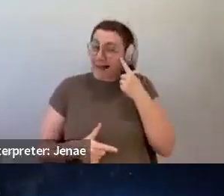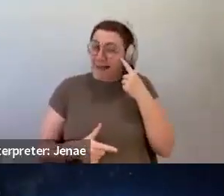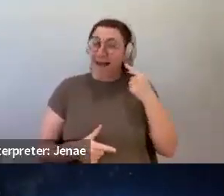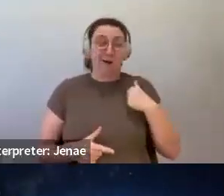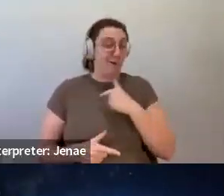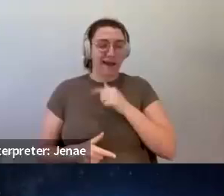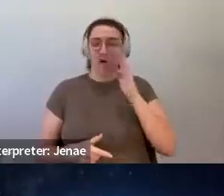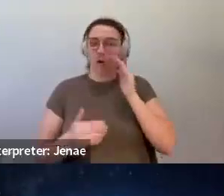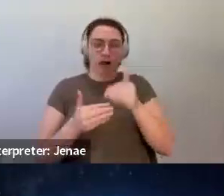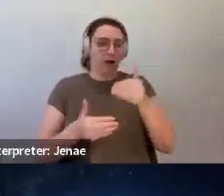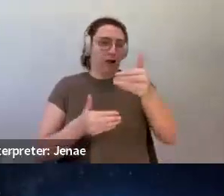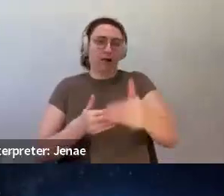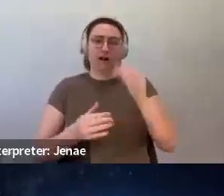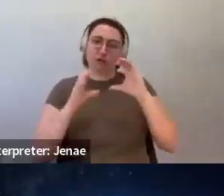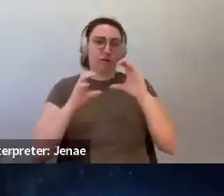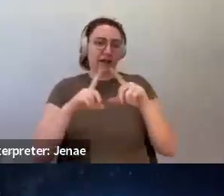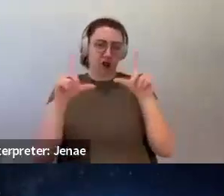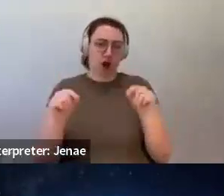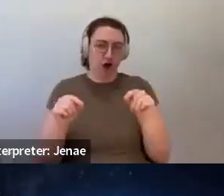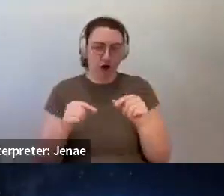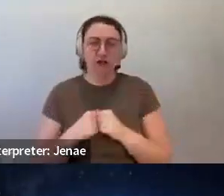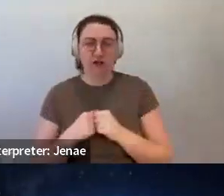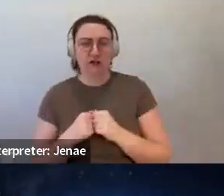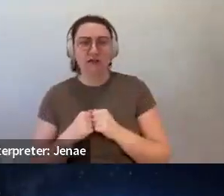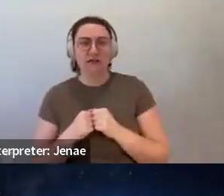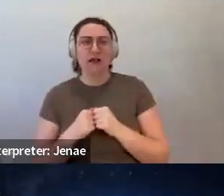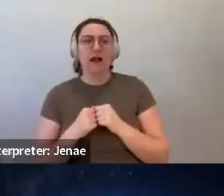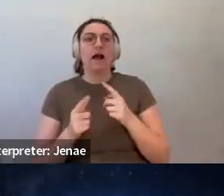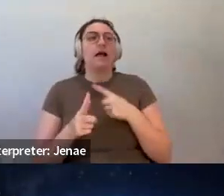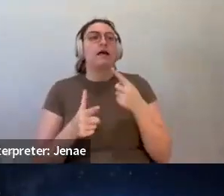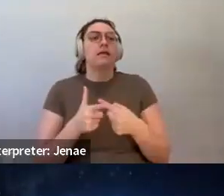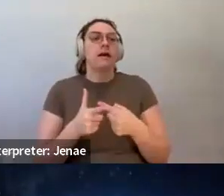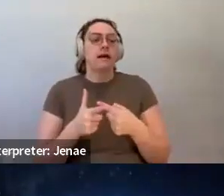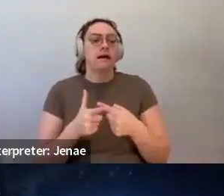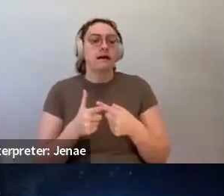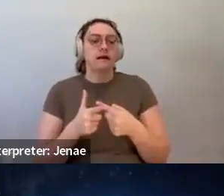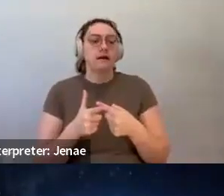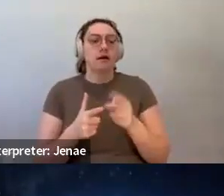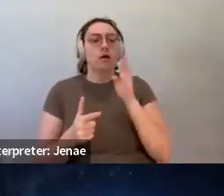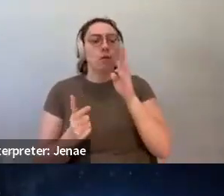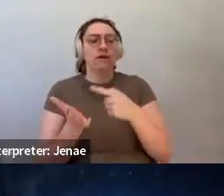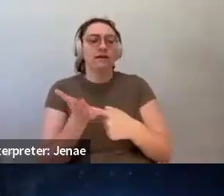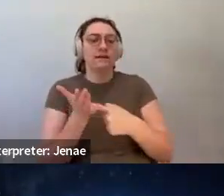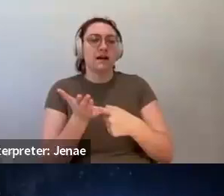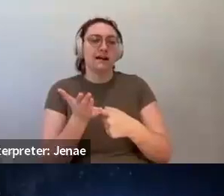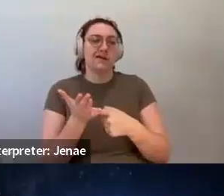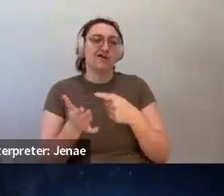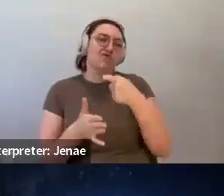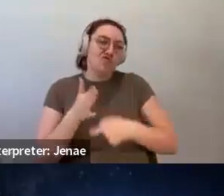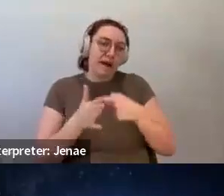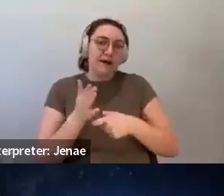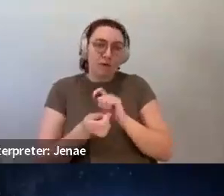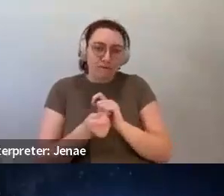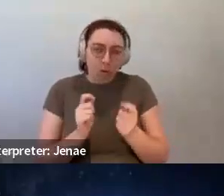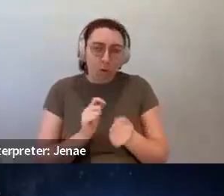right into the communication cards at that point. And then we are going to discuss rate reform.